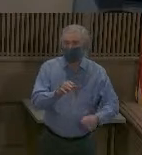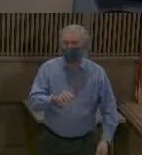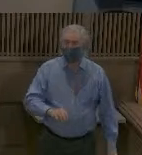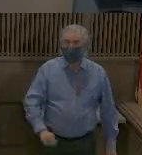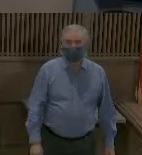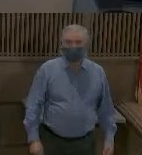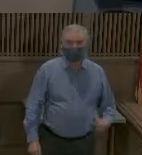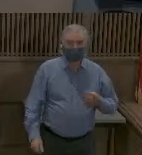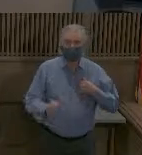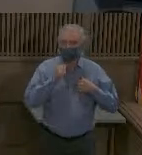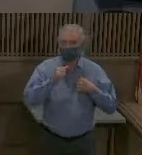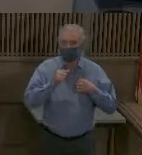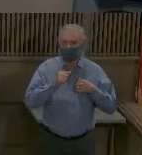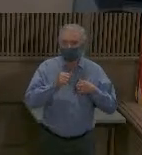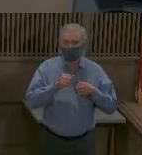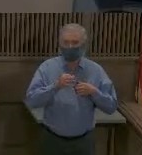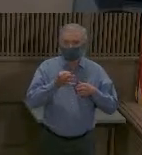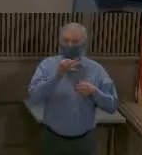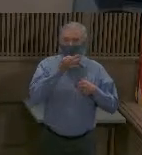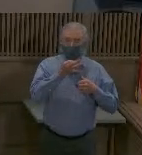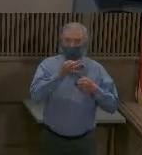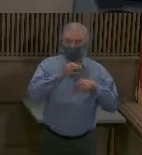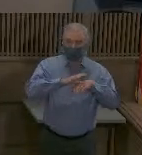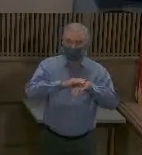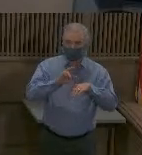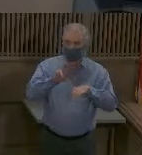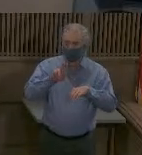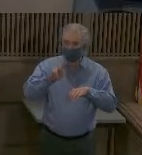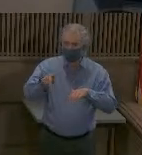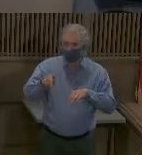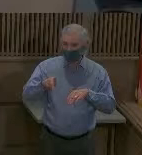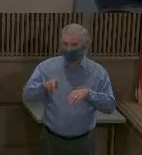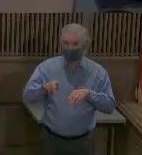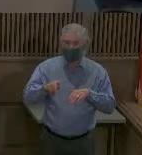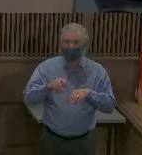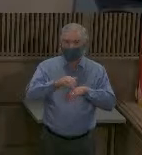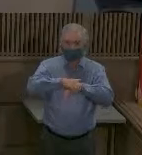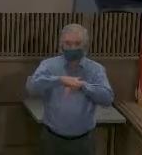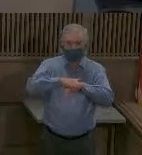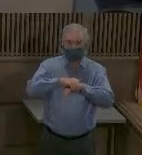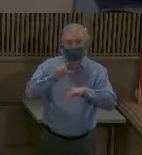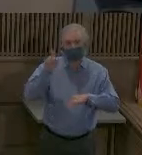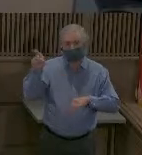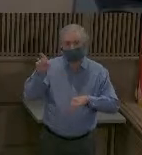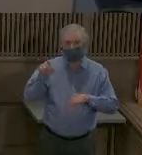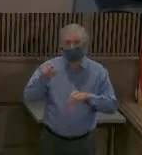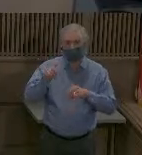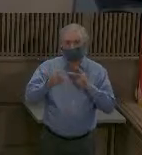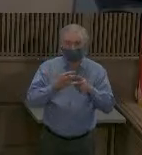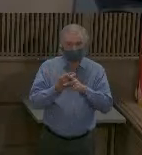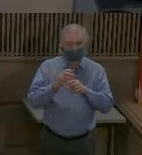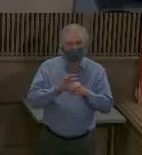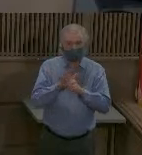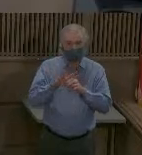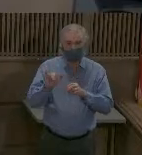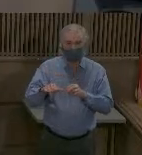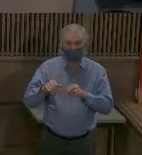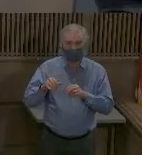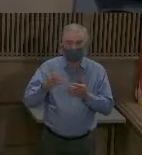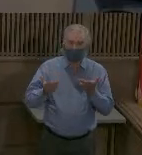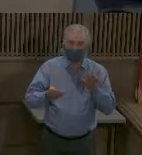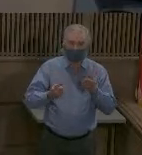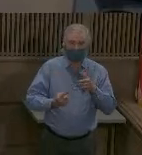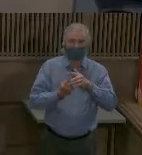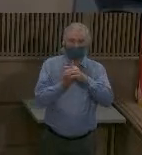UK strain. I don't know yet whether or not it truly is amongst us or not. But I do know this. We have a tremendous asset in the form